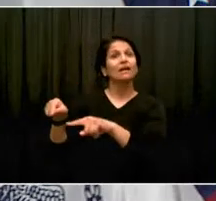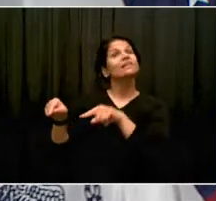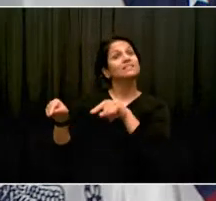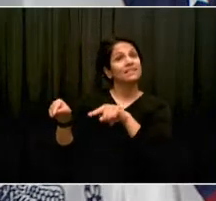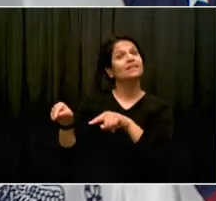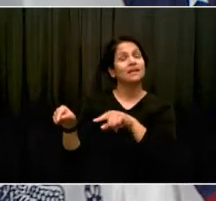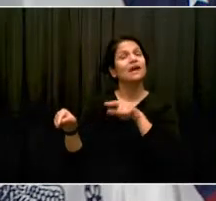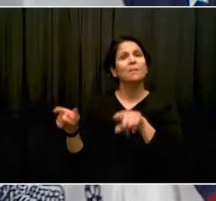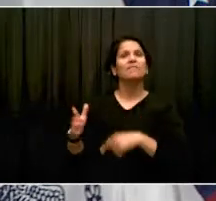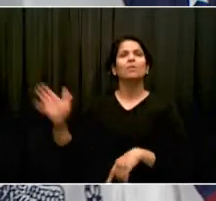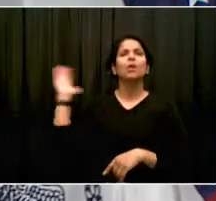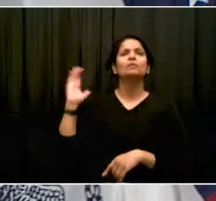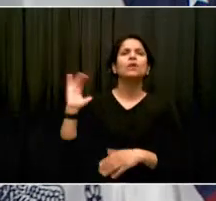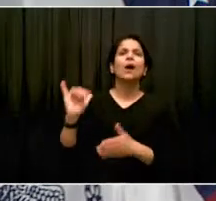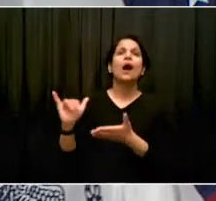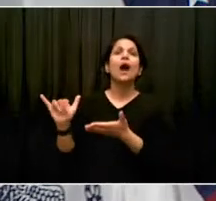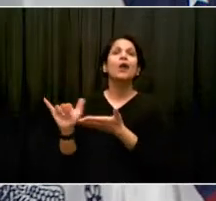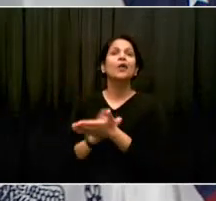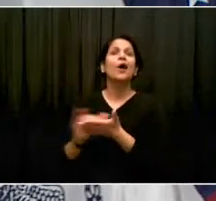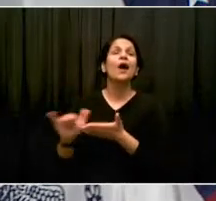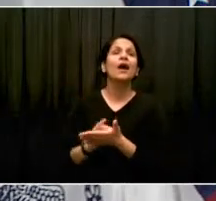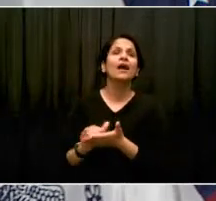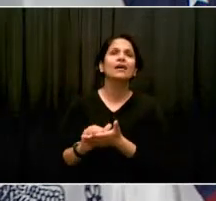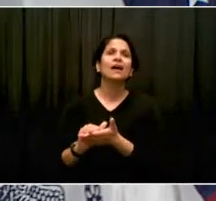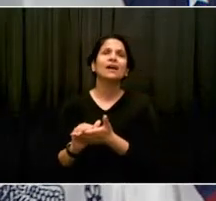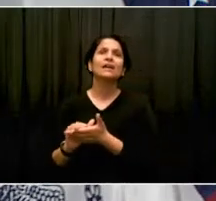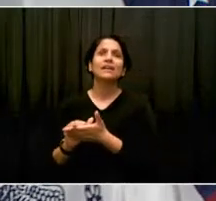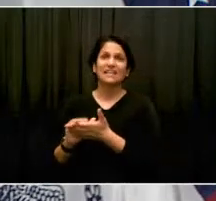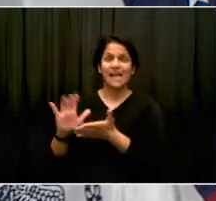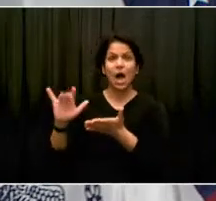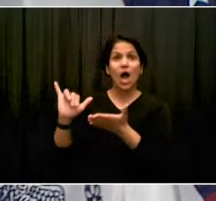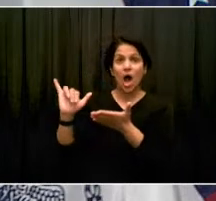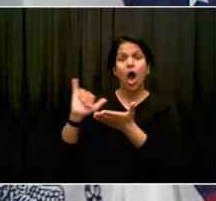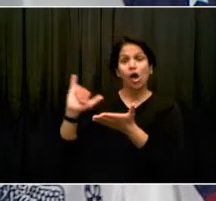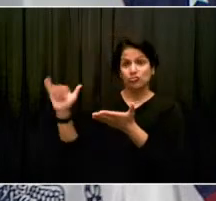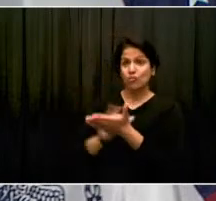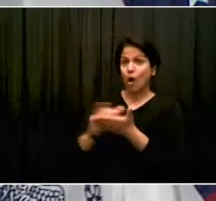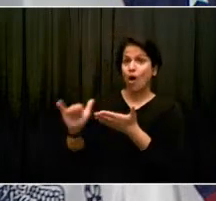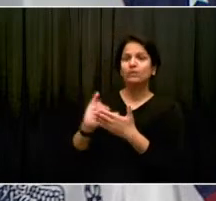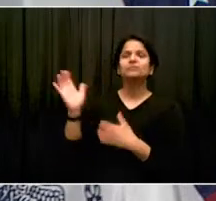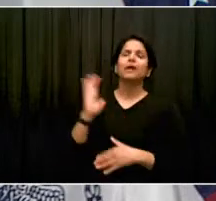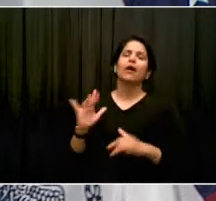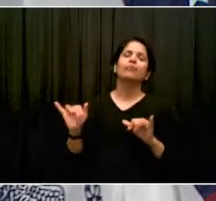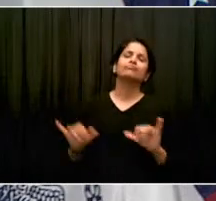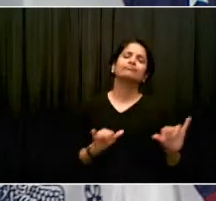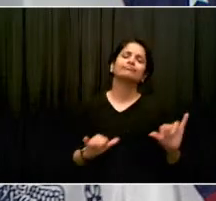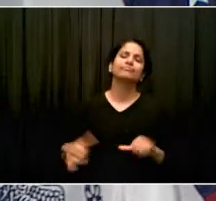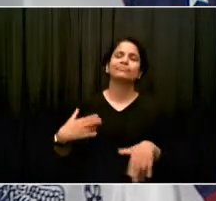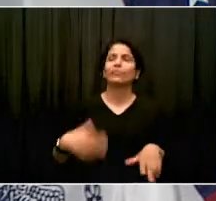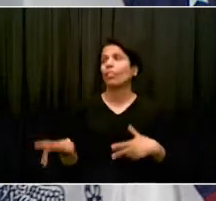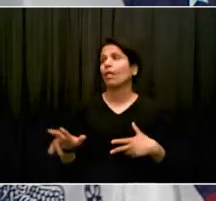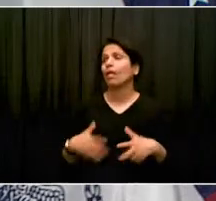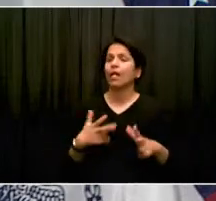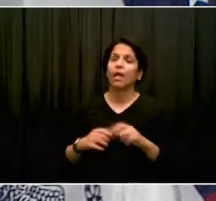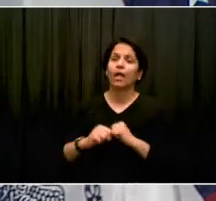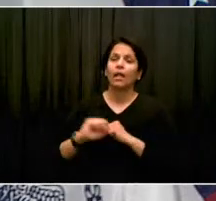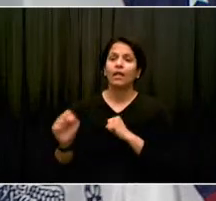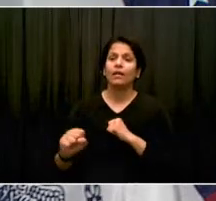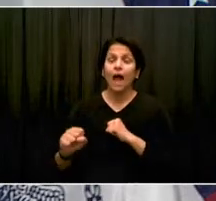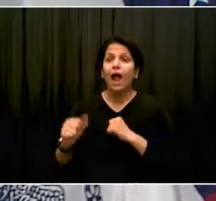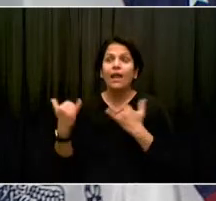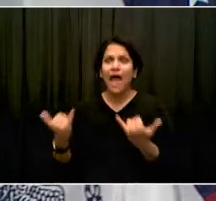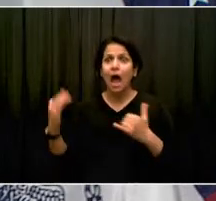clearly we have the ability to do that by getting our city workforce back. Next, we have Sophia